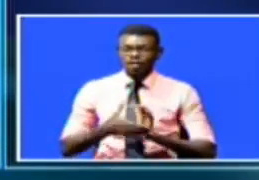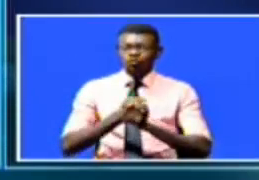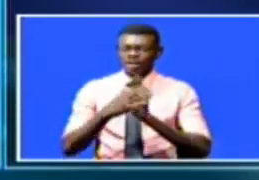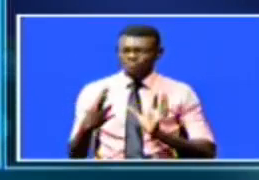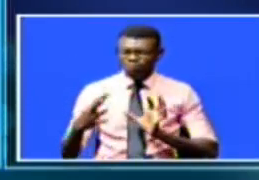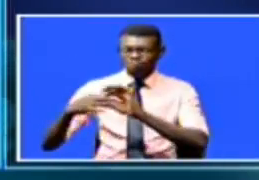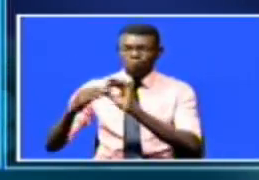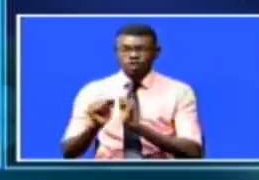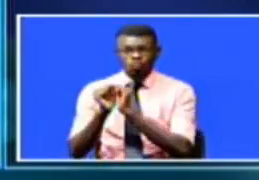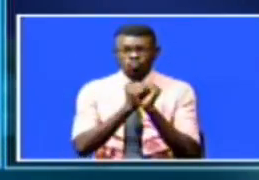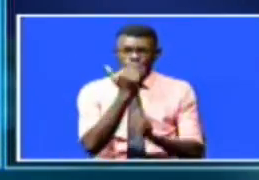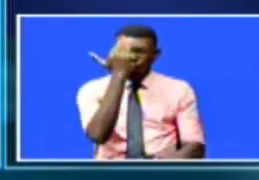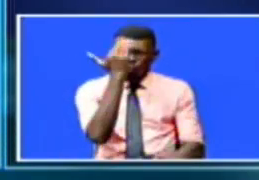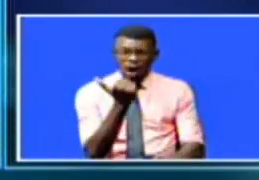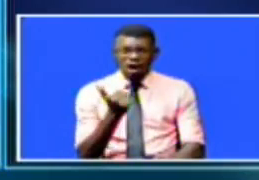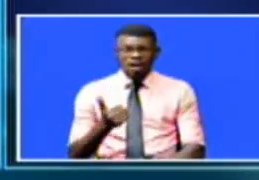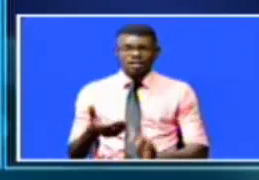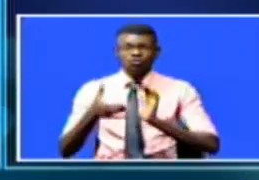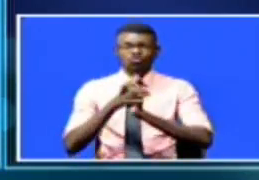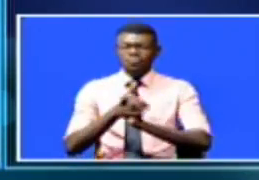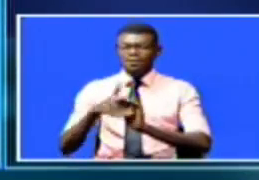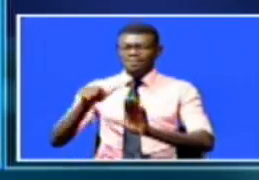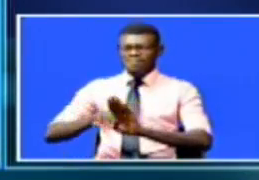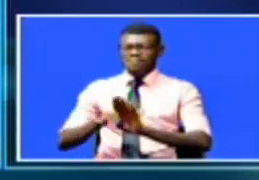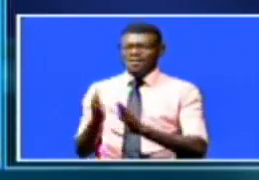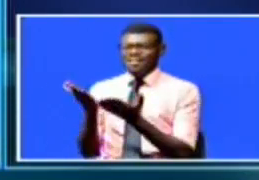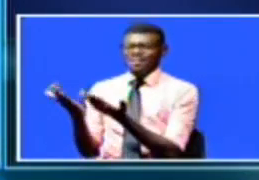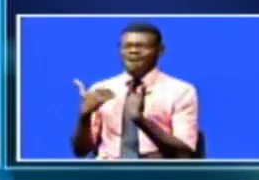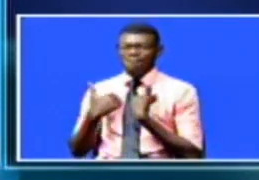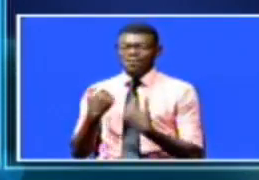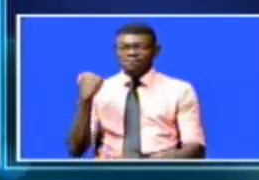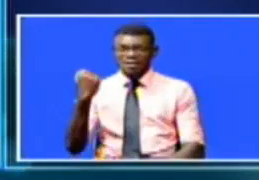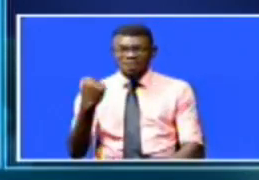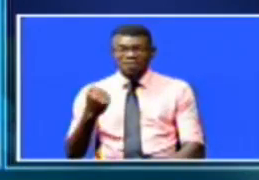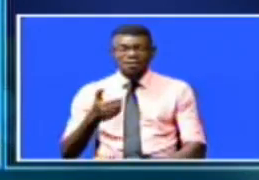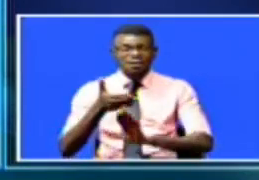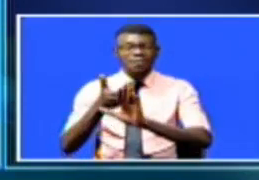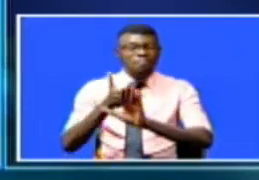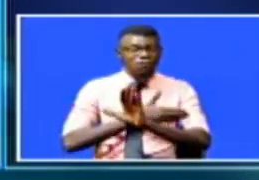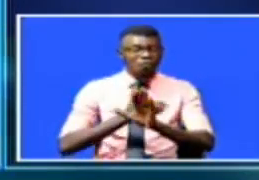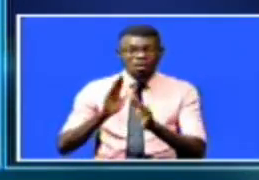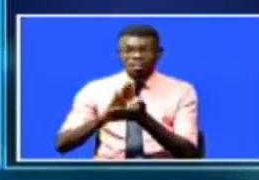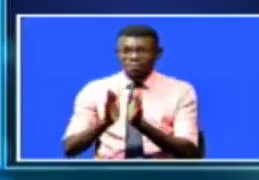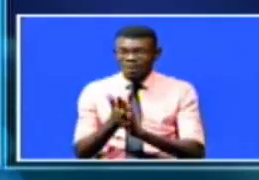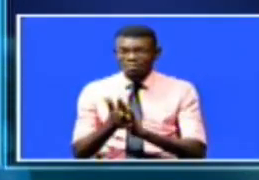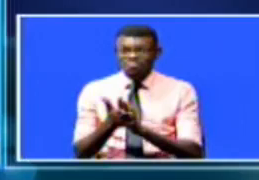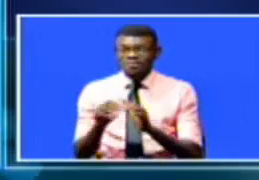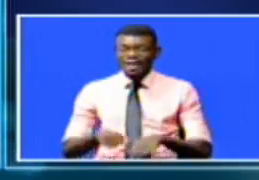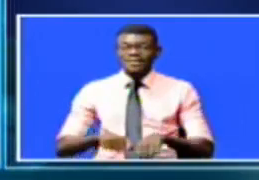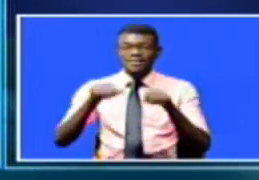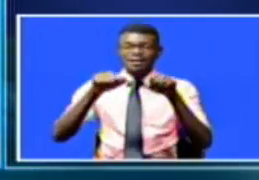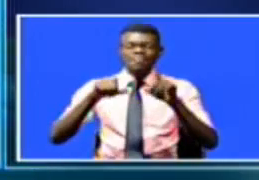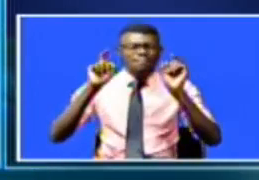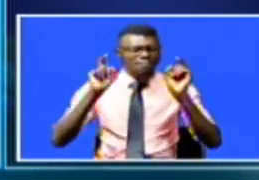Jubilee Party, being the majority party, have 5 members. For you to become a chairperson, you have to be elected by both